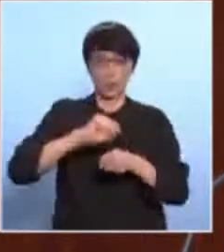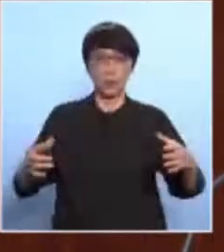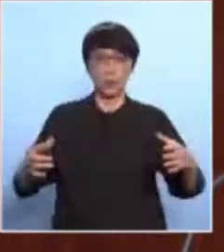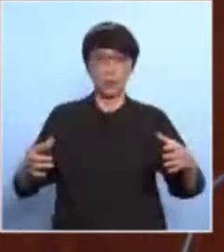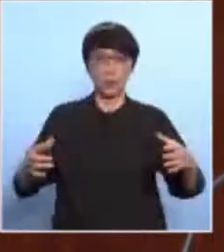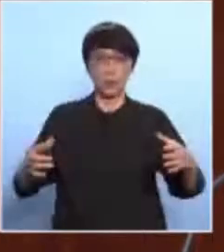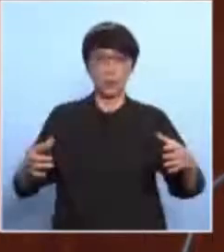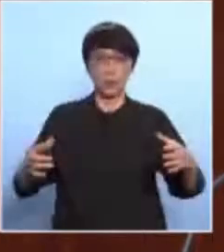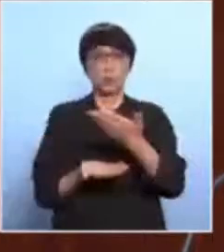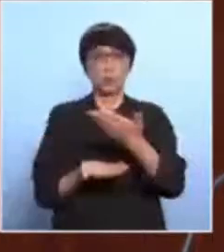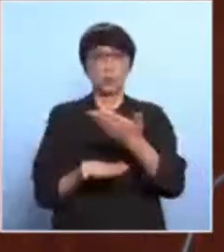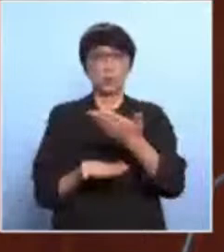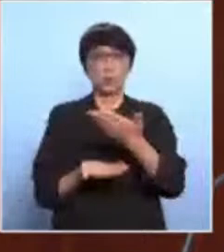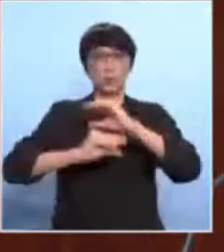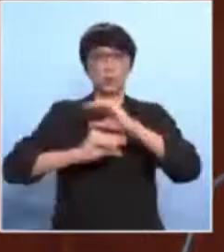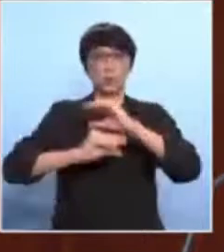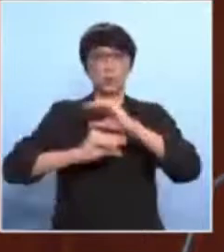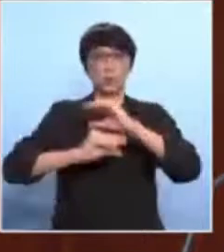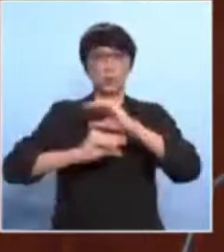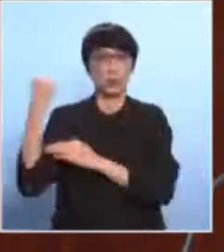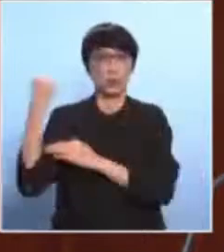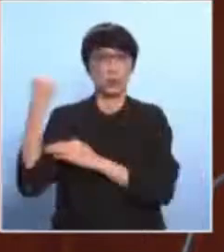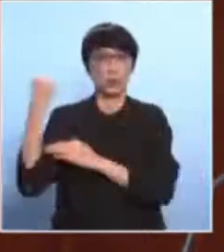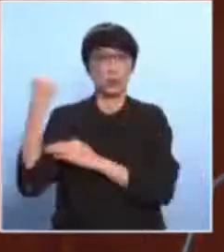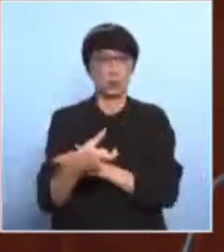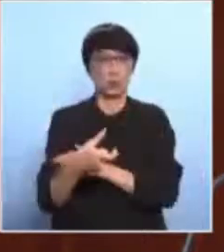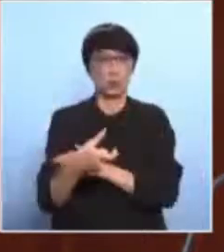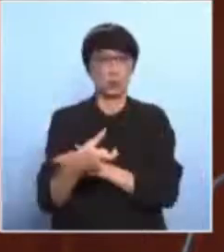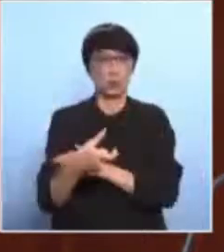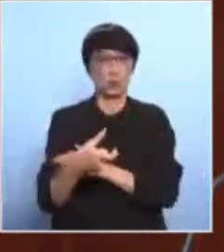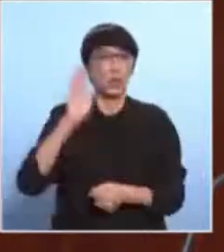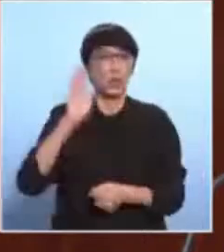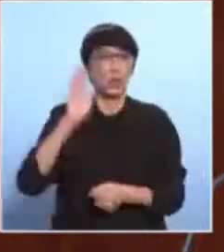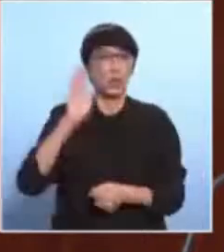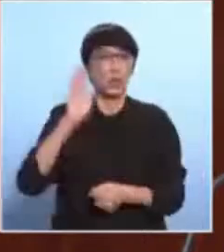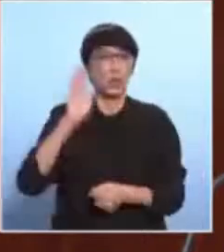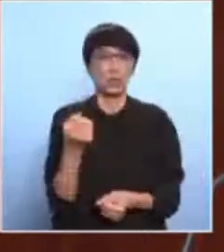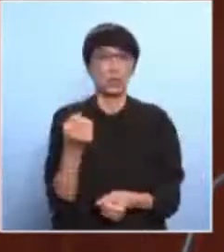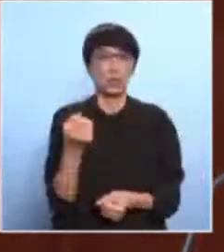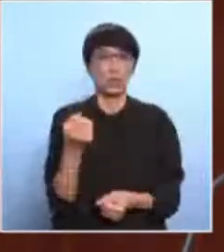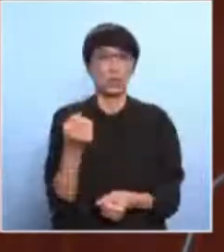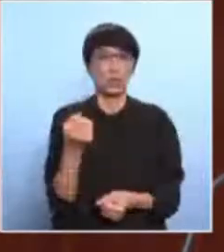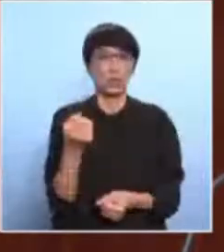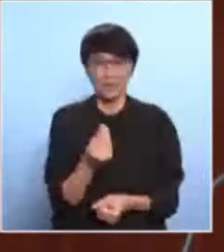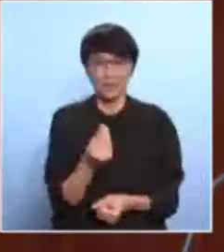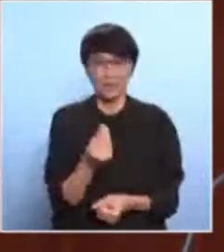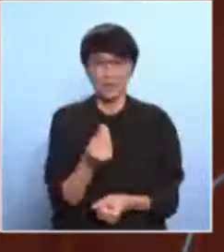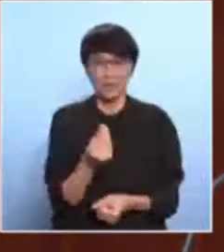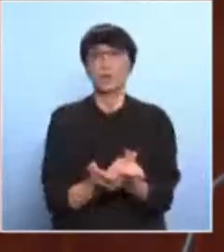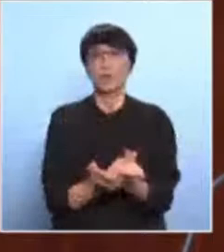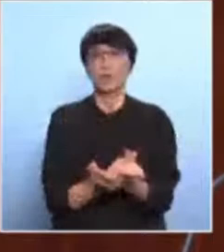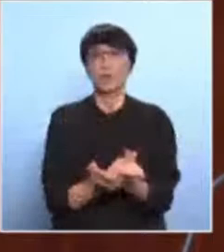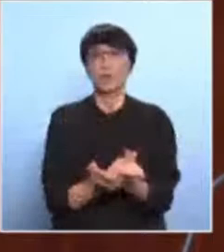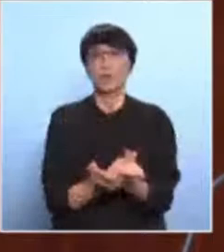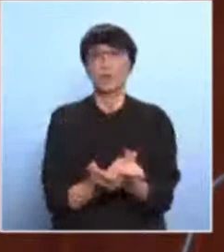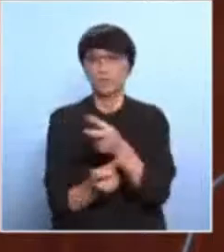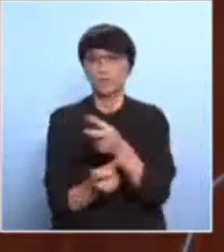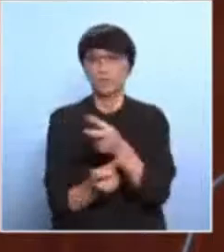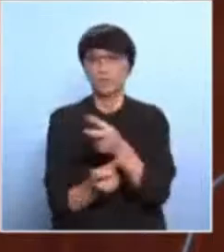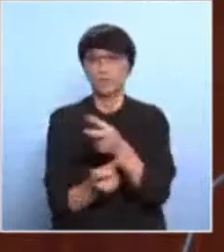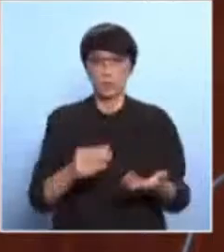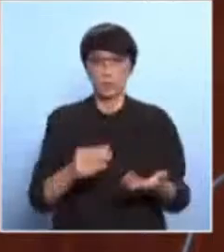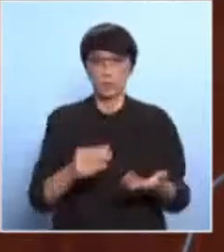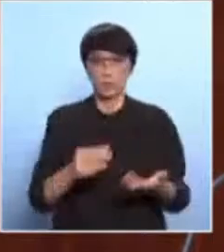financial capability. To enable the URA to cope with future financing demand, the government granted approval